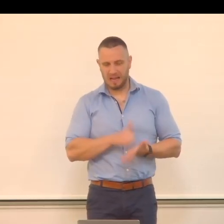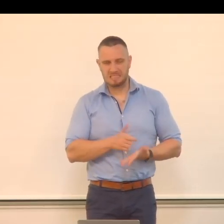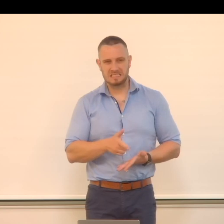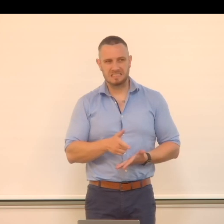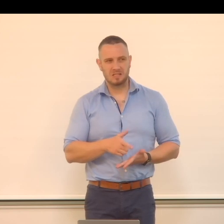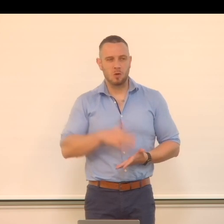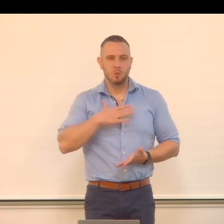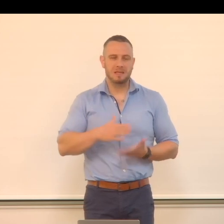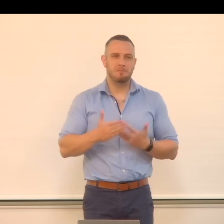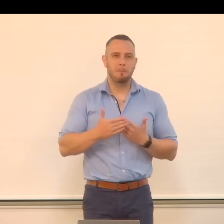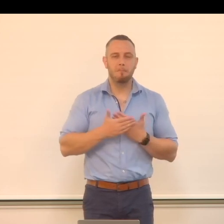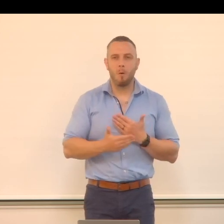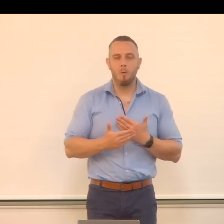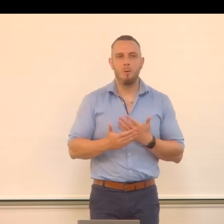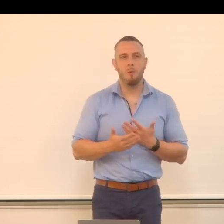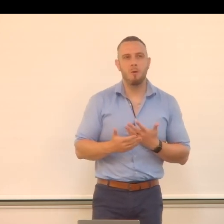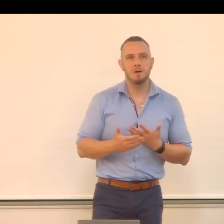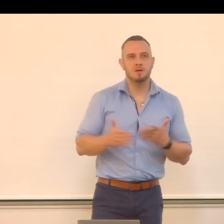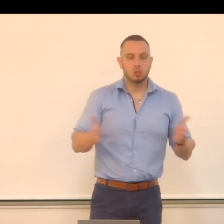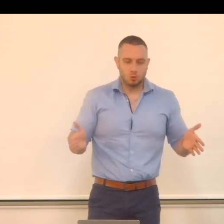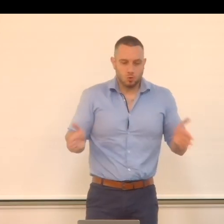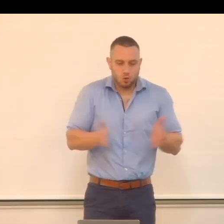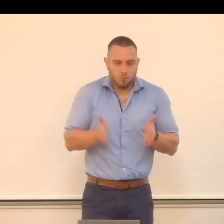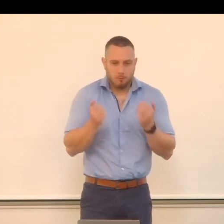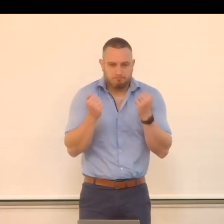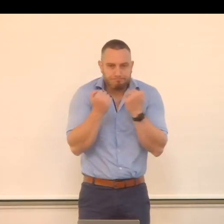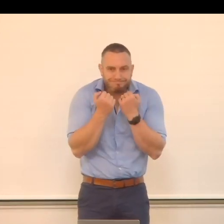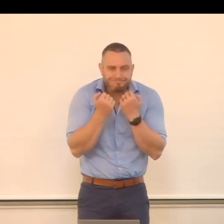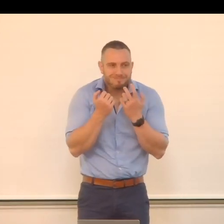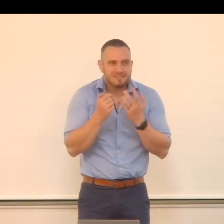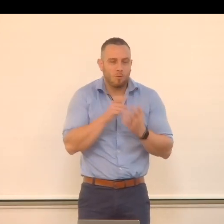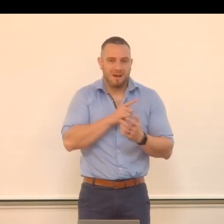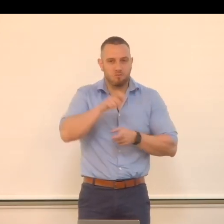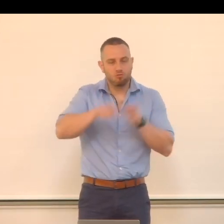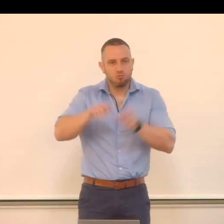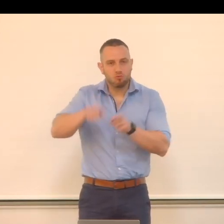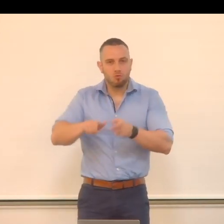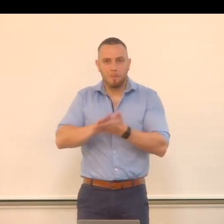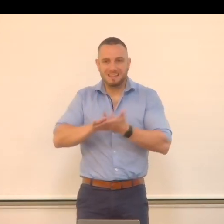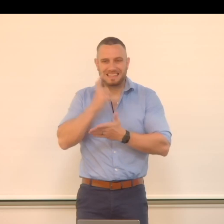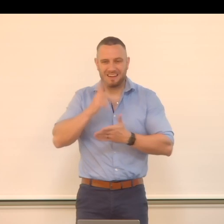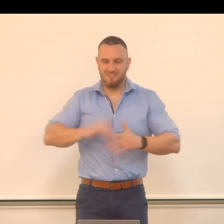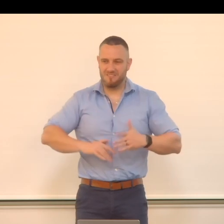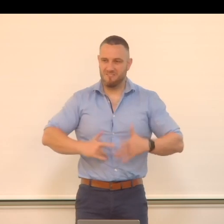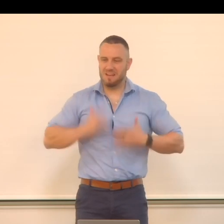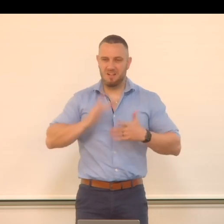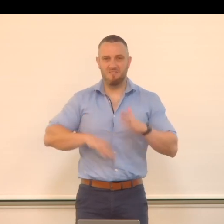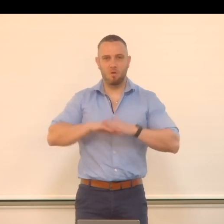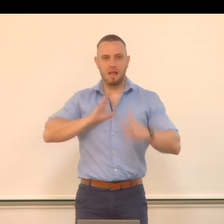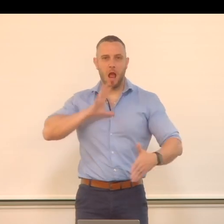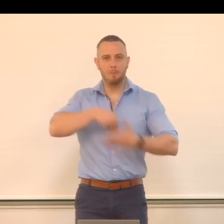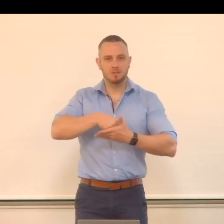need to do more small, confined spaces for crew members to get that greater feel of a